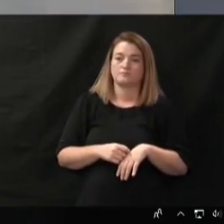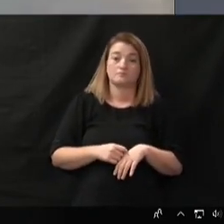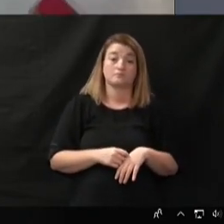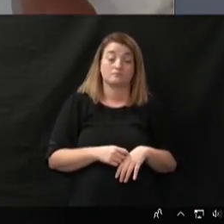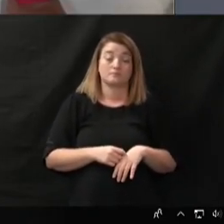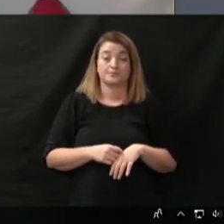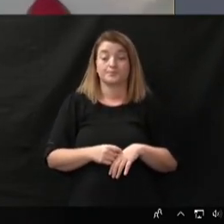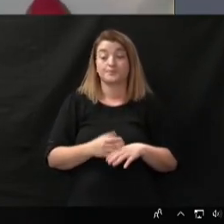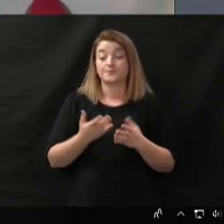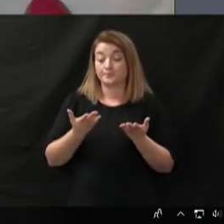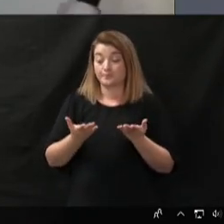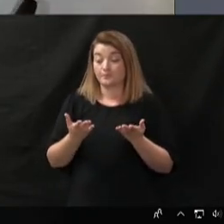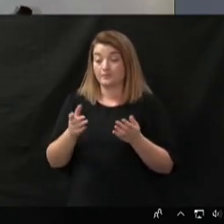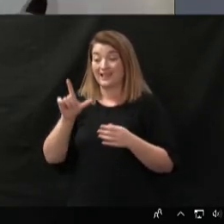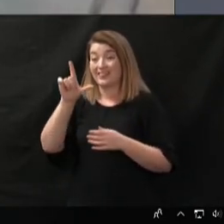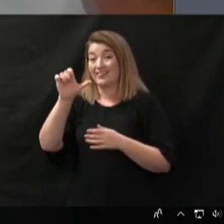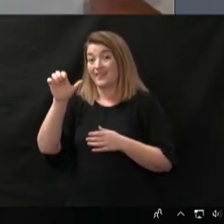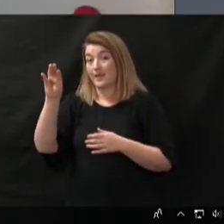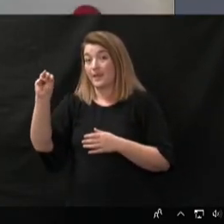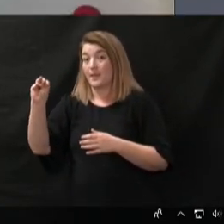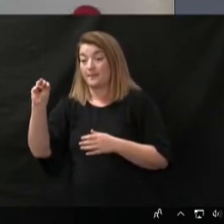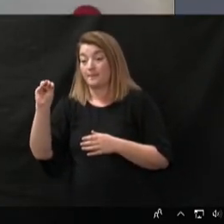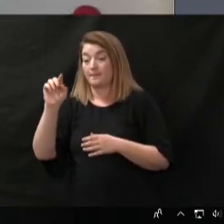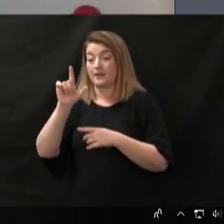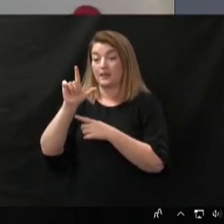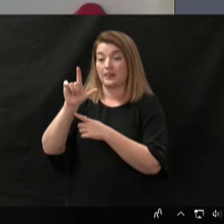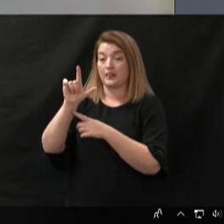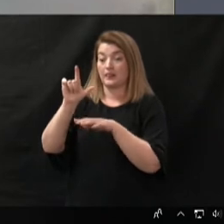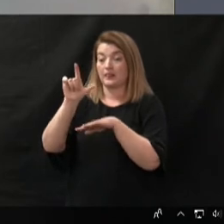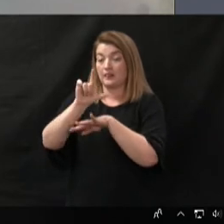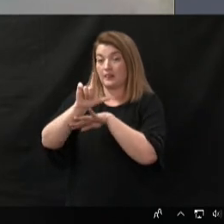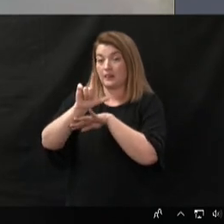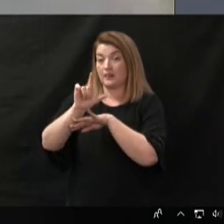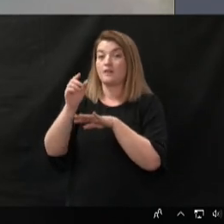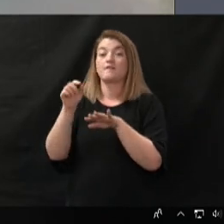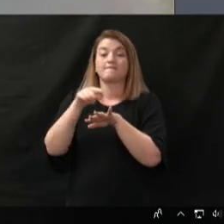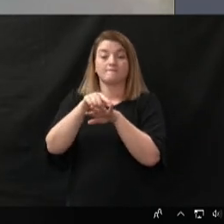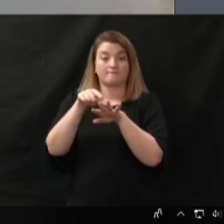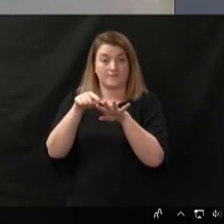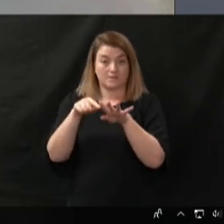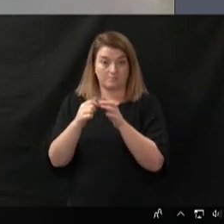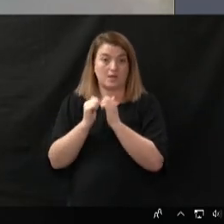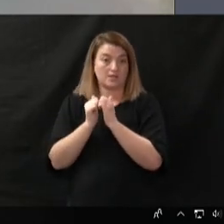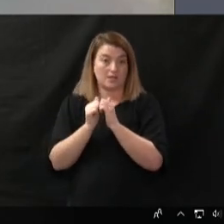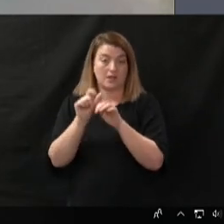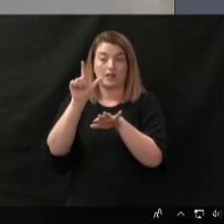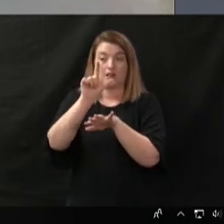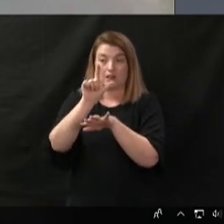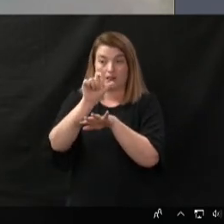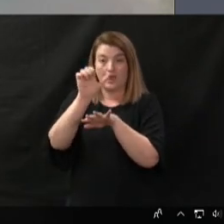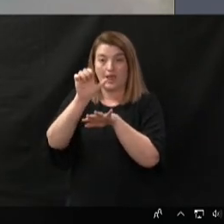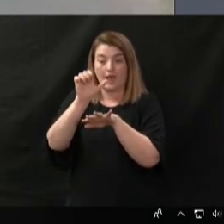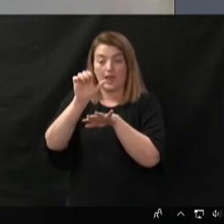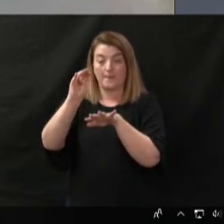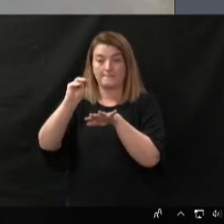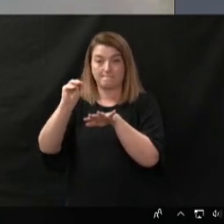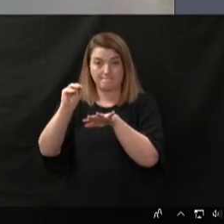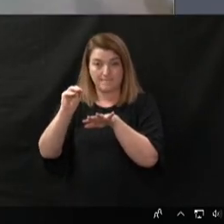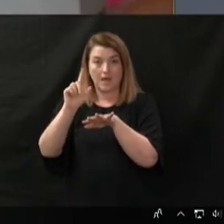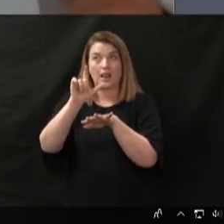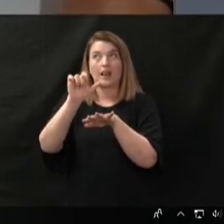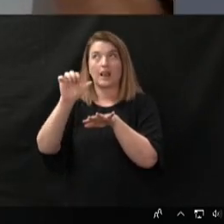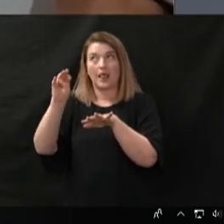Okay. Lem. Prob lem. Let's finger spell it. L, e,